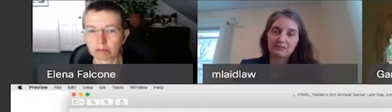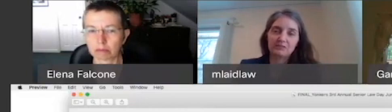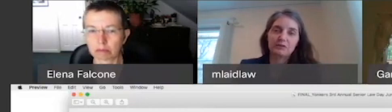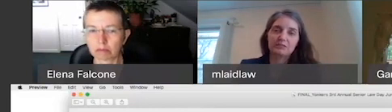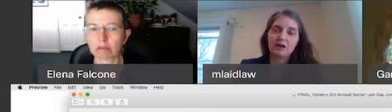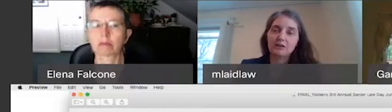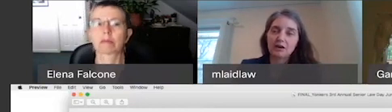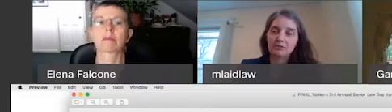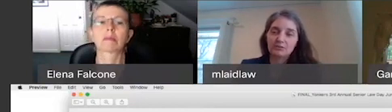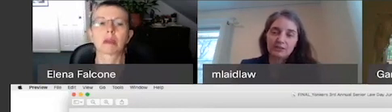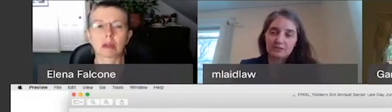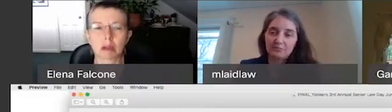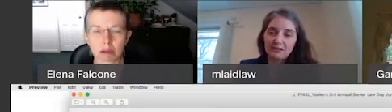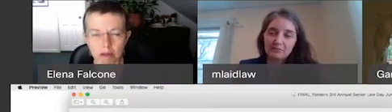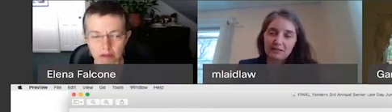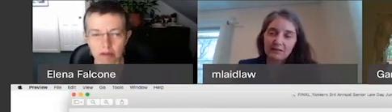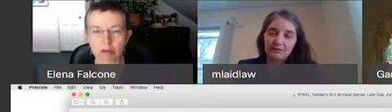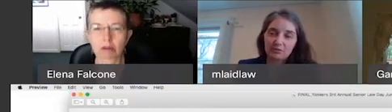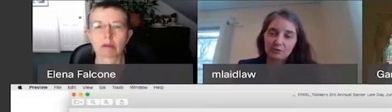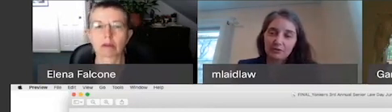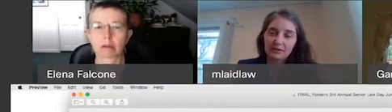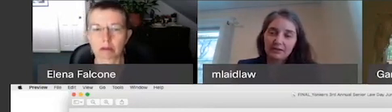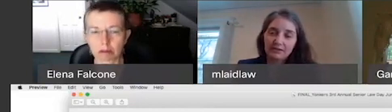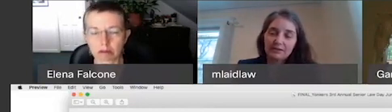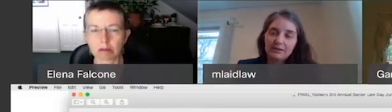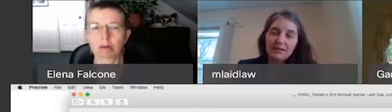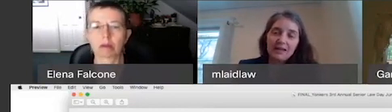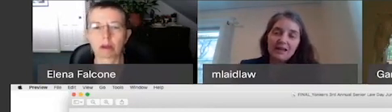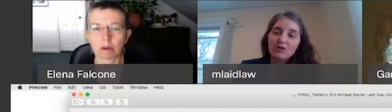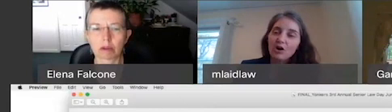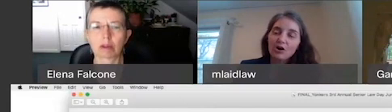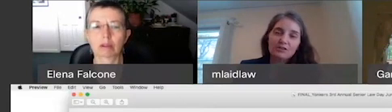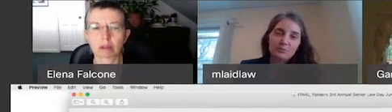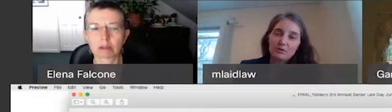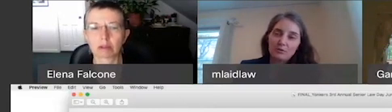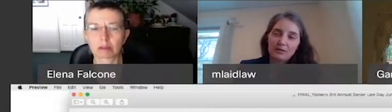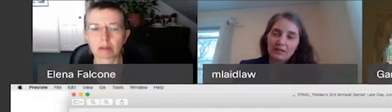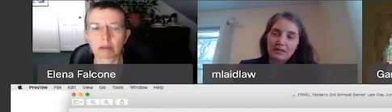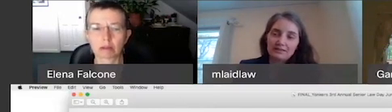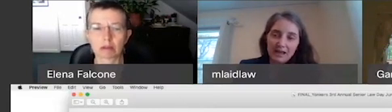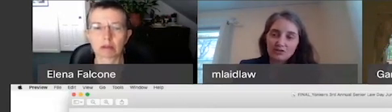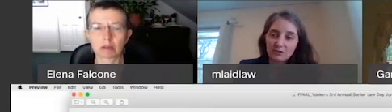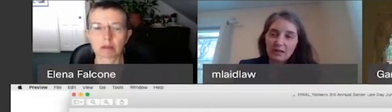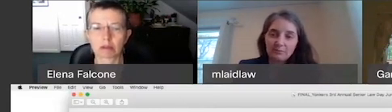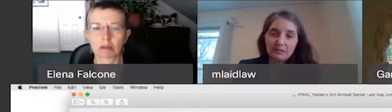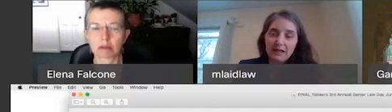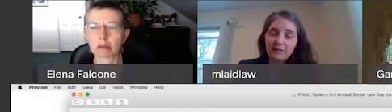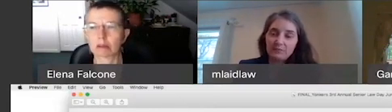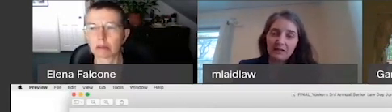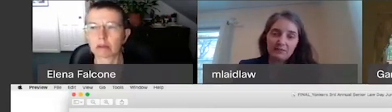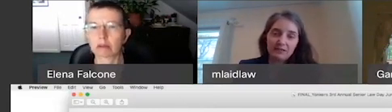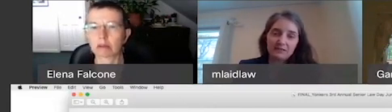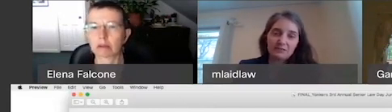it so it's not lost or doesn't make them ineligible. And the hardest part really is actually applying